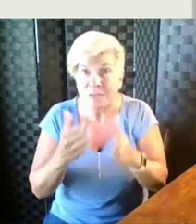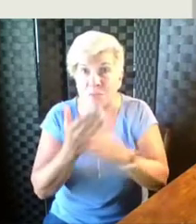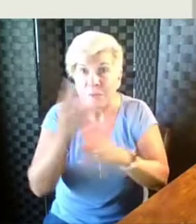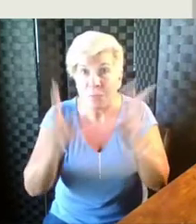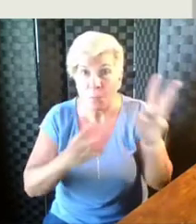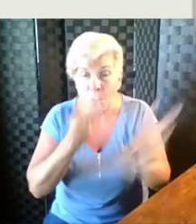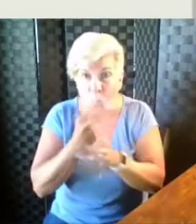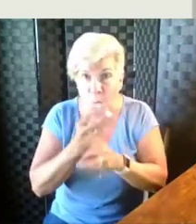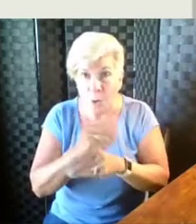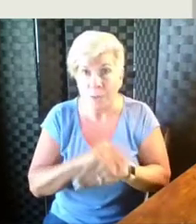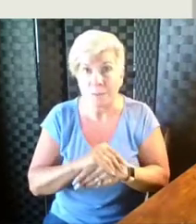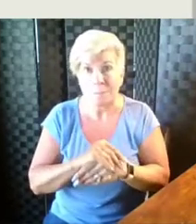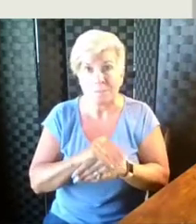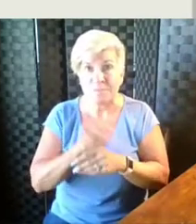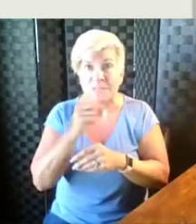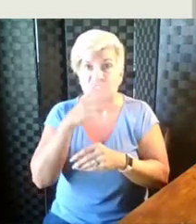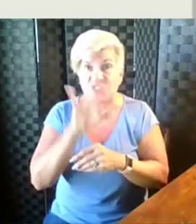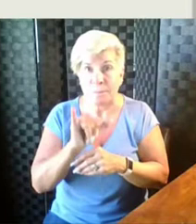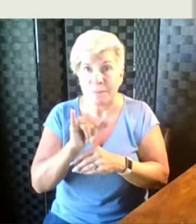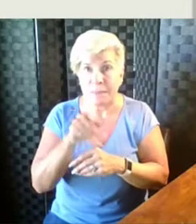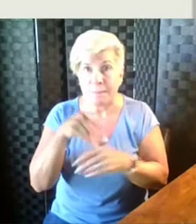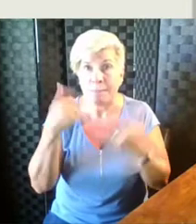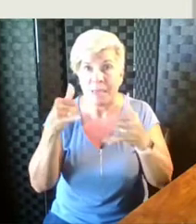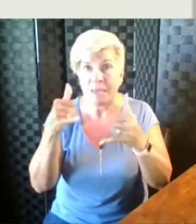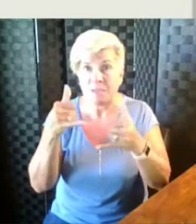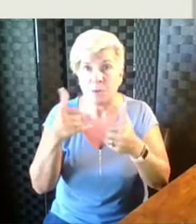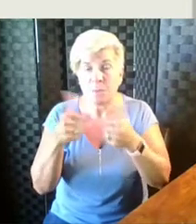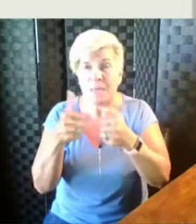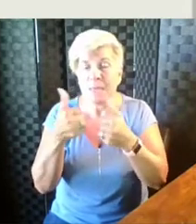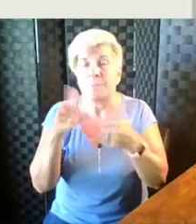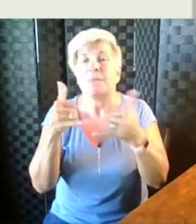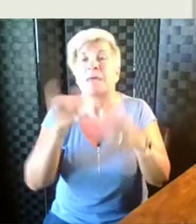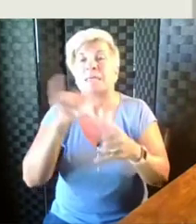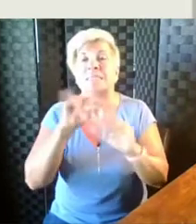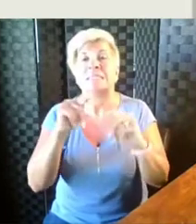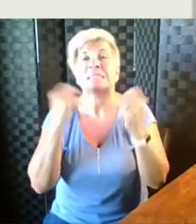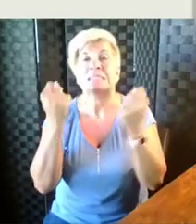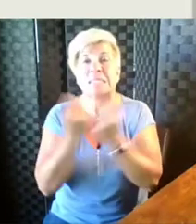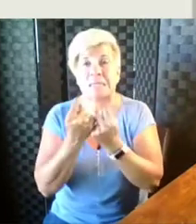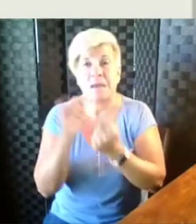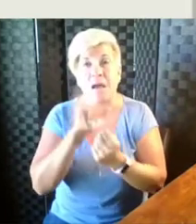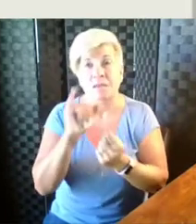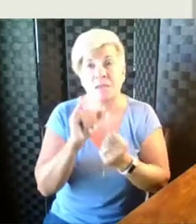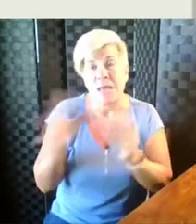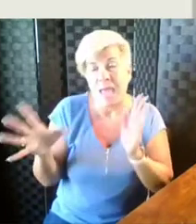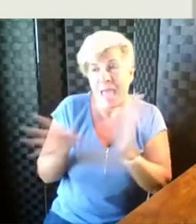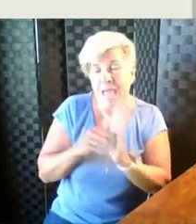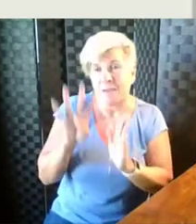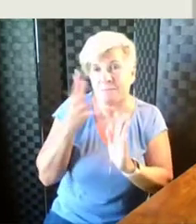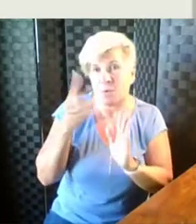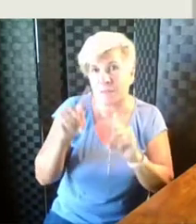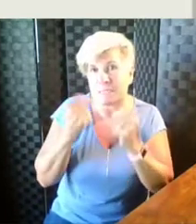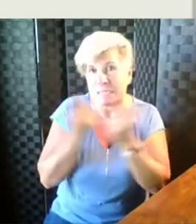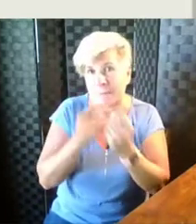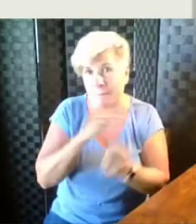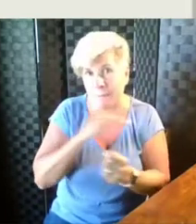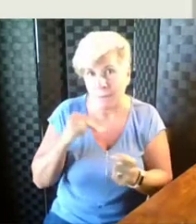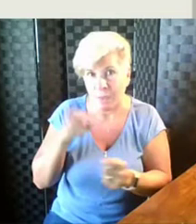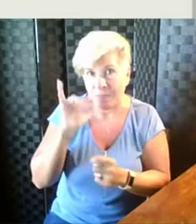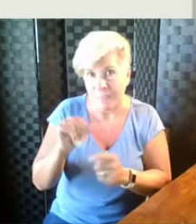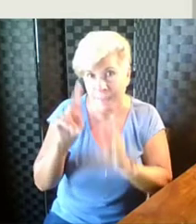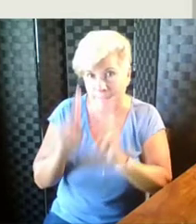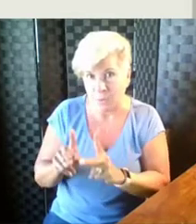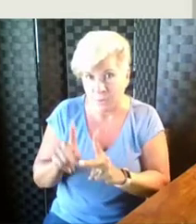worldwide. The Shipley players will play as a team. They may also add in a fourth team member.